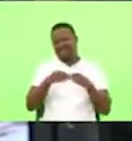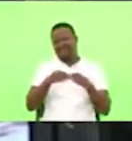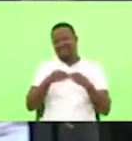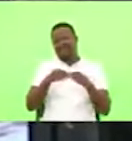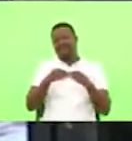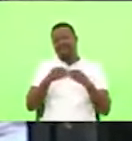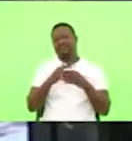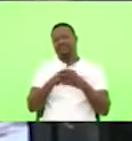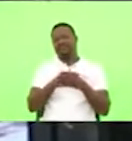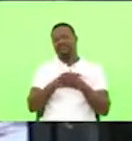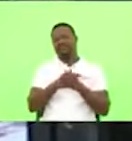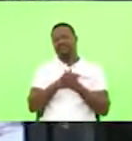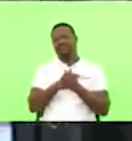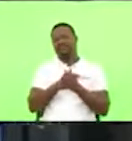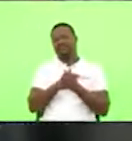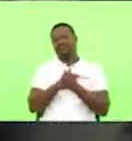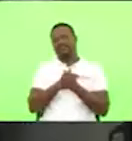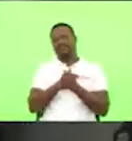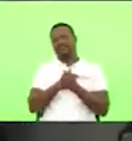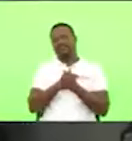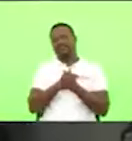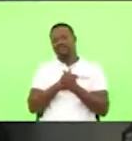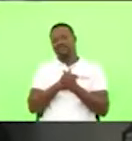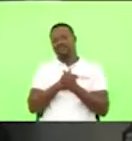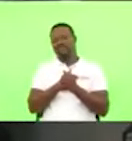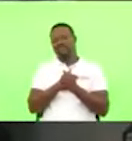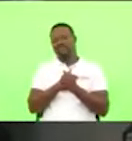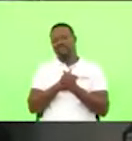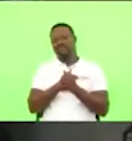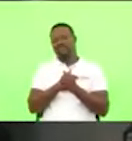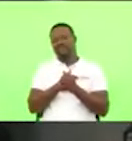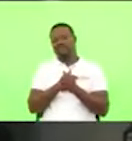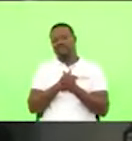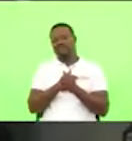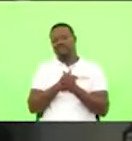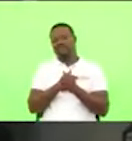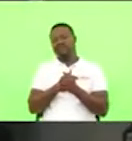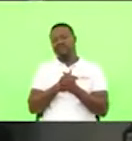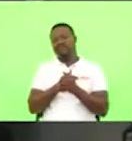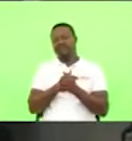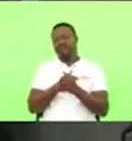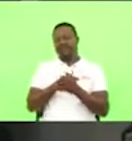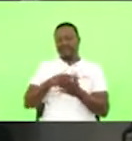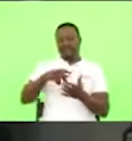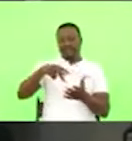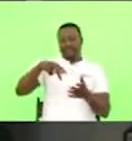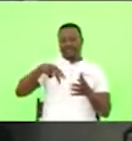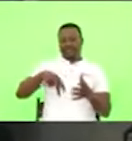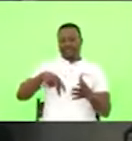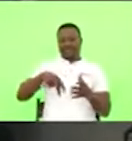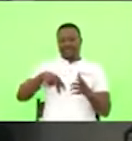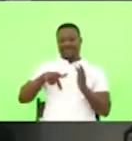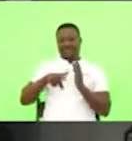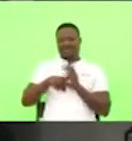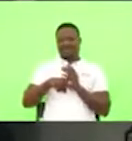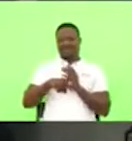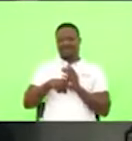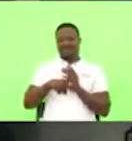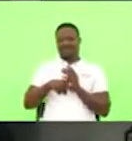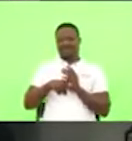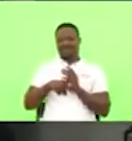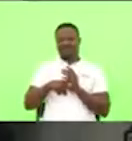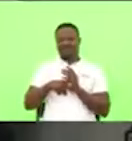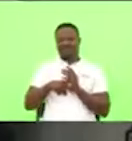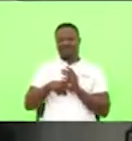compound house, the man will stand there like that, and he will not allow anybody